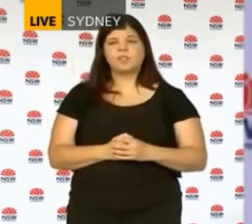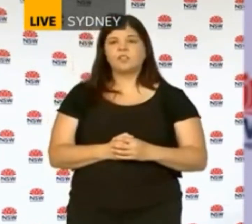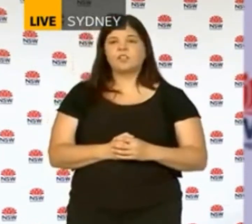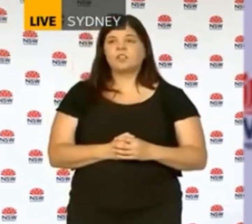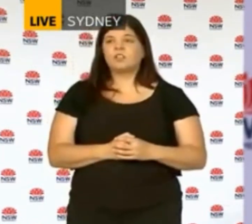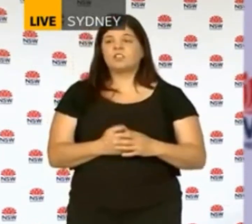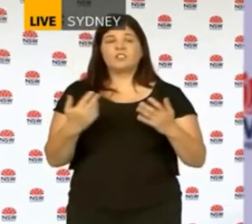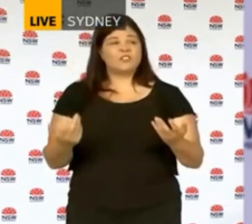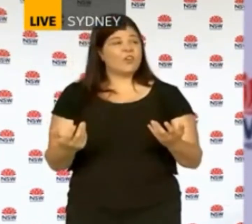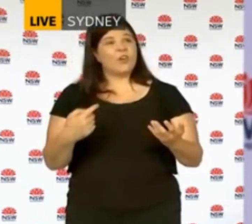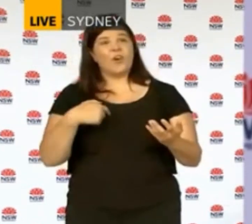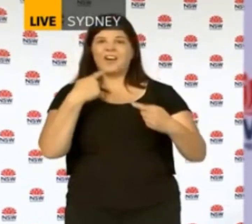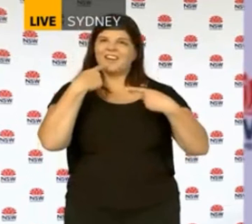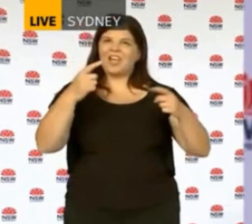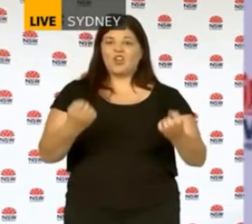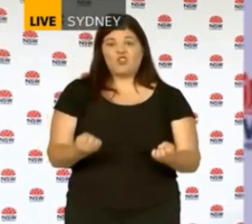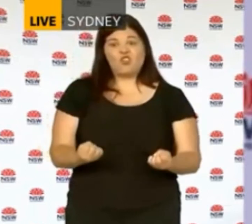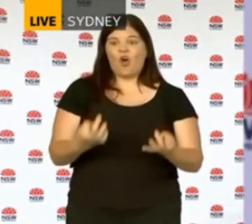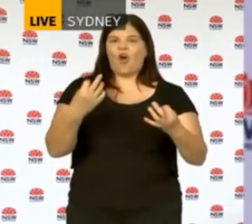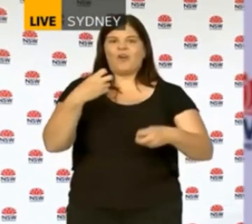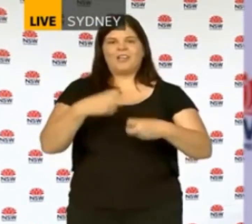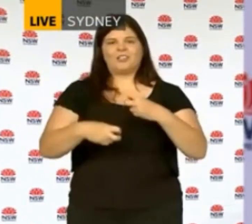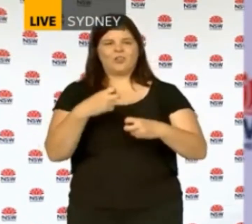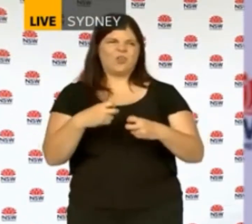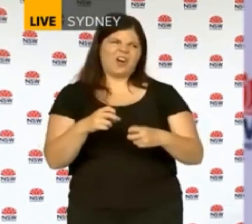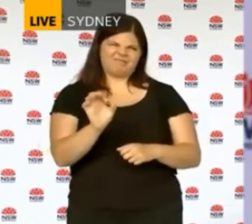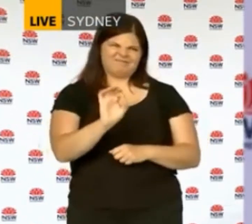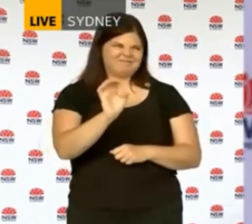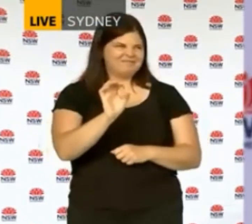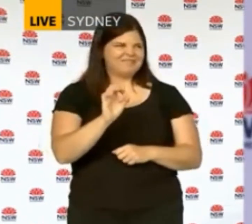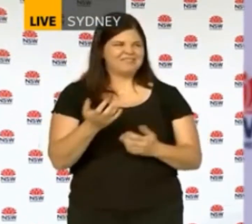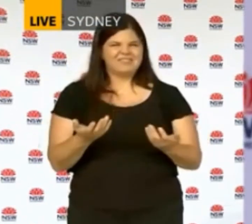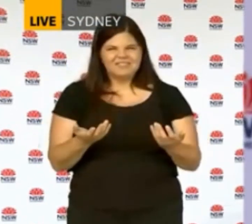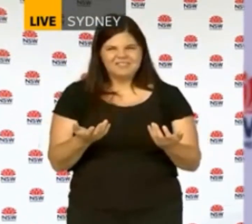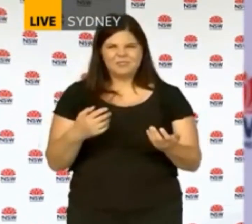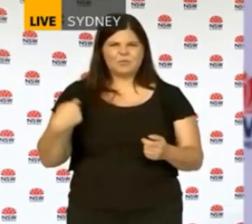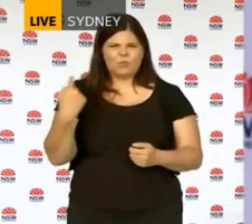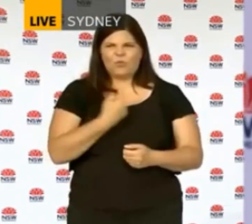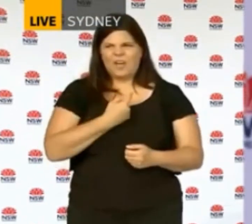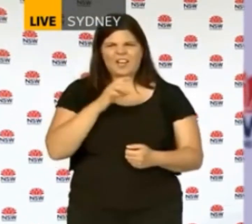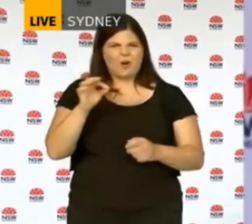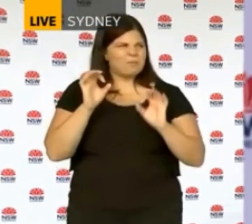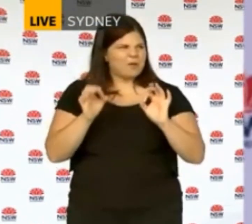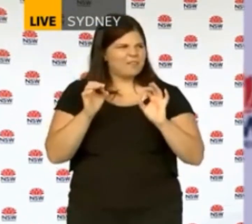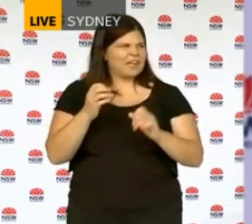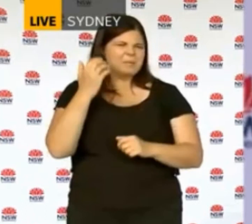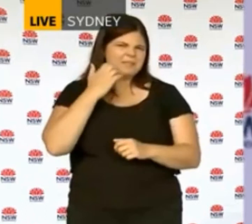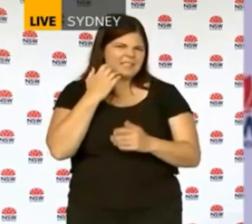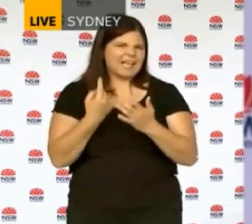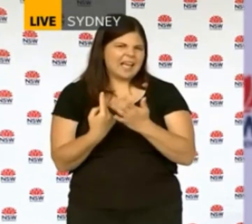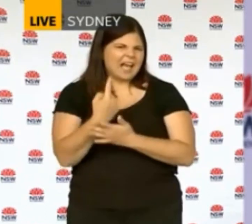that there'd be no events, that would actually say the system's not working, because it is a human system. So there's